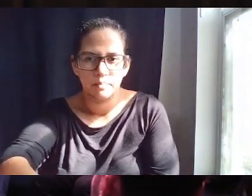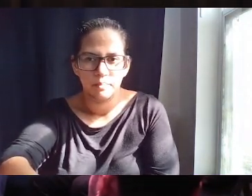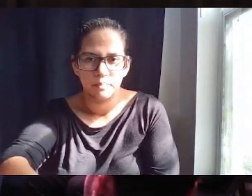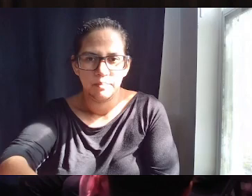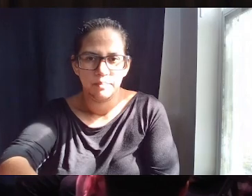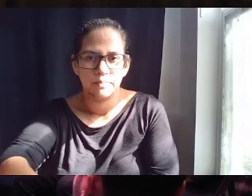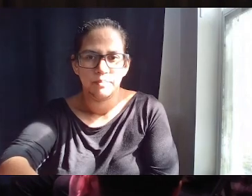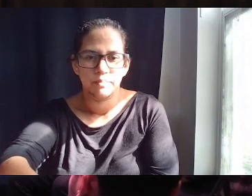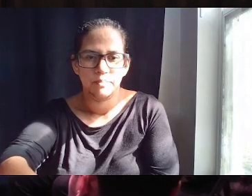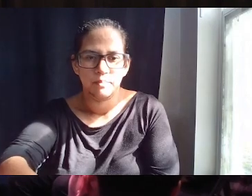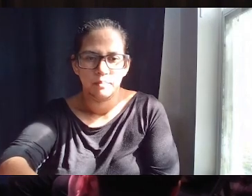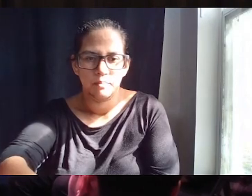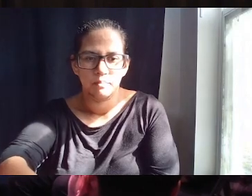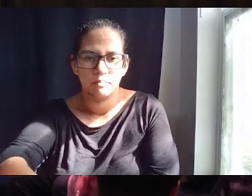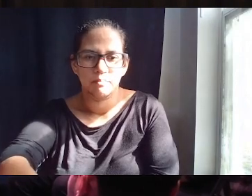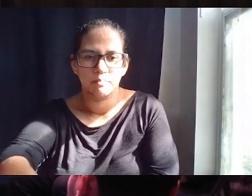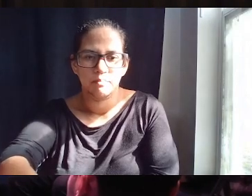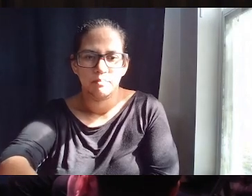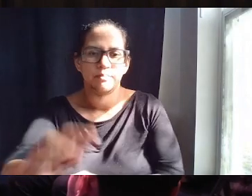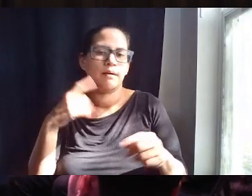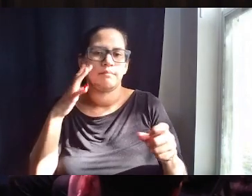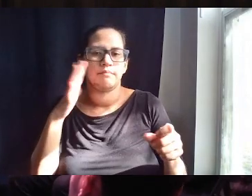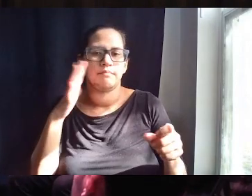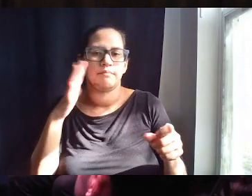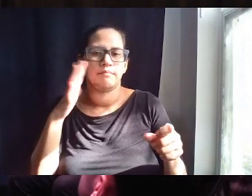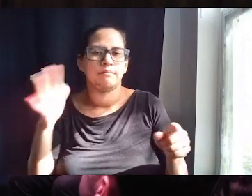I completely blocked that out.